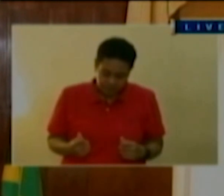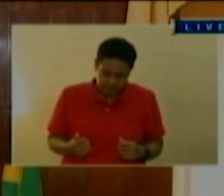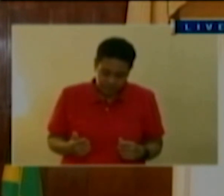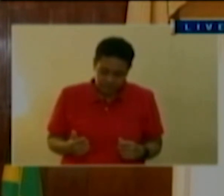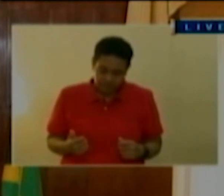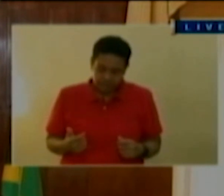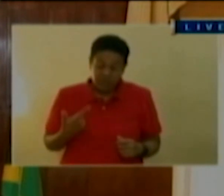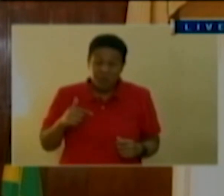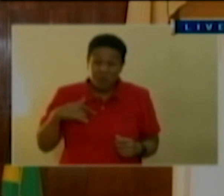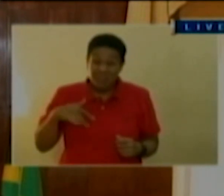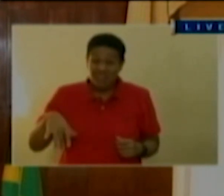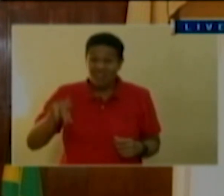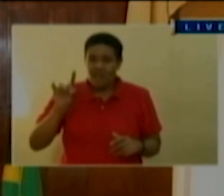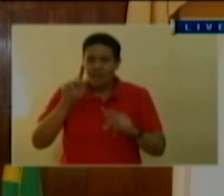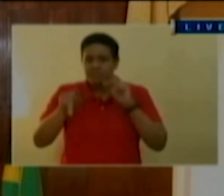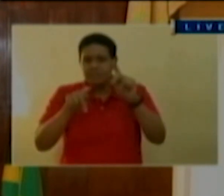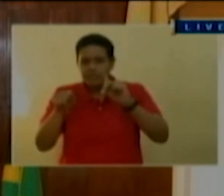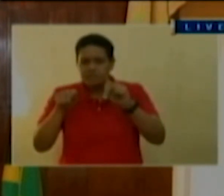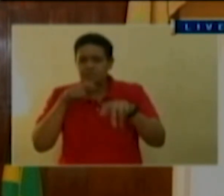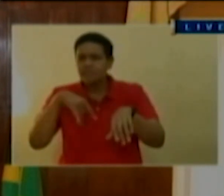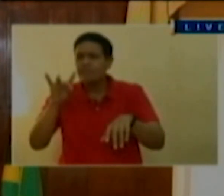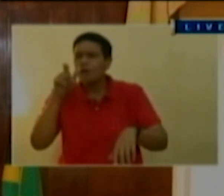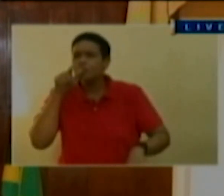as we find persons, as we discover them,